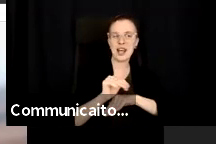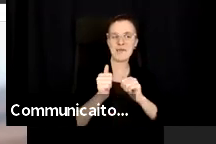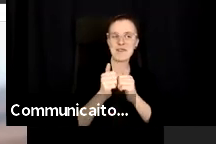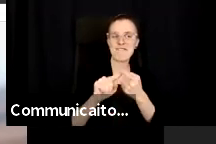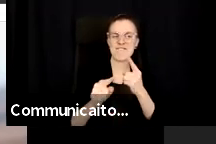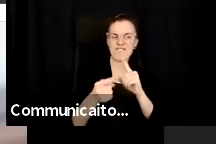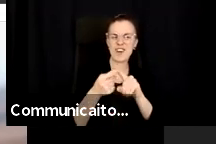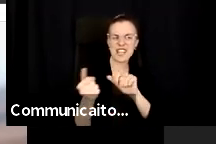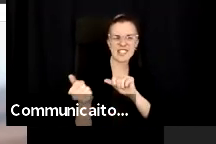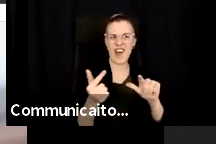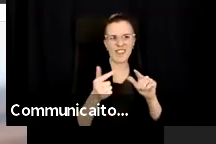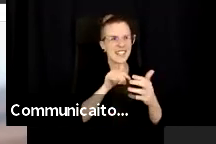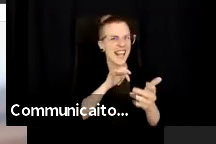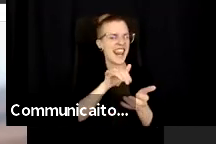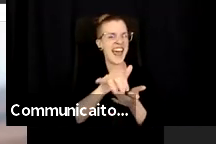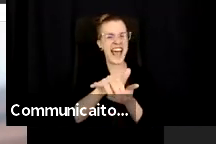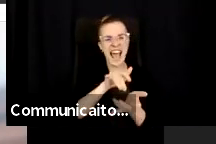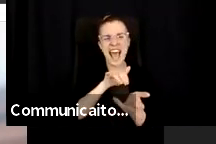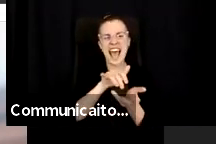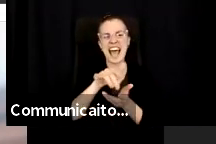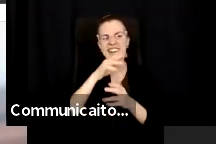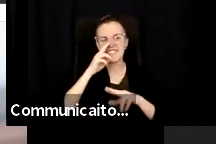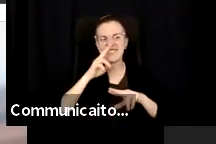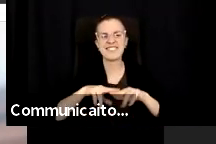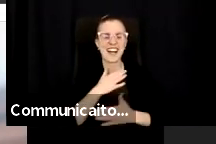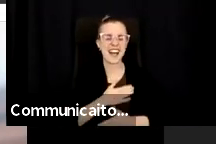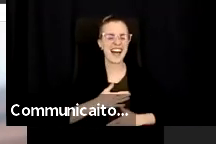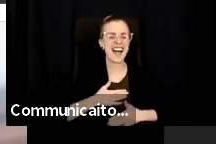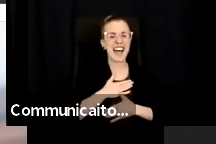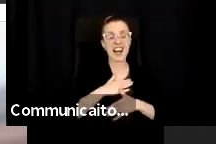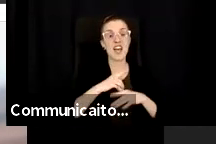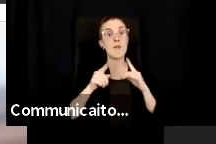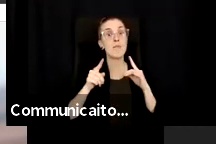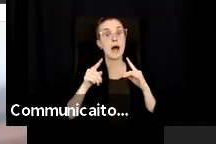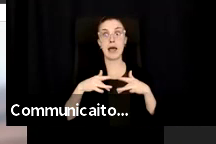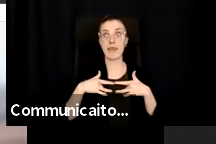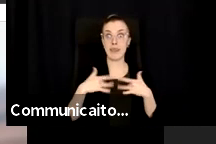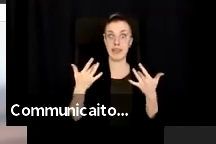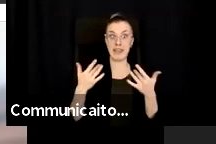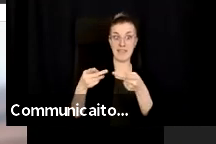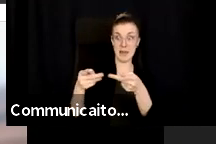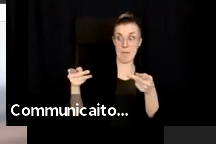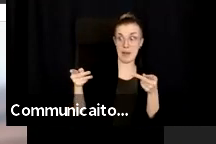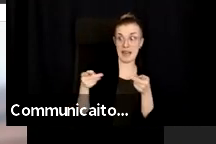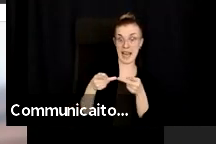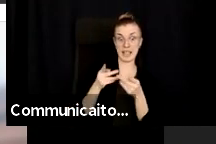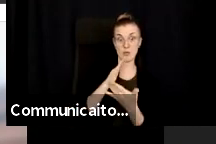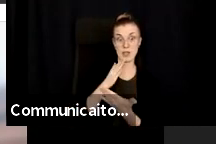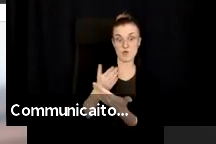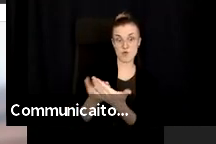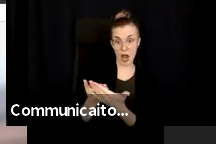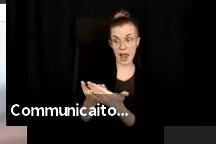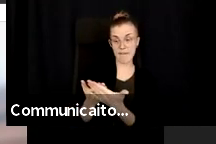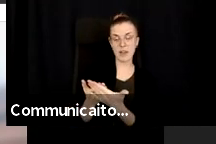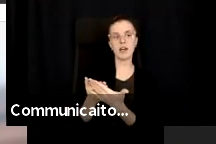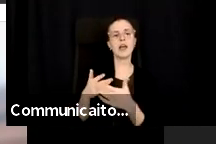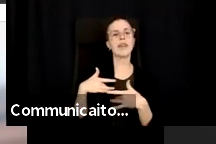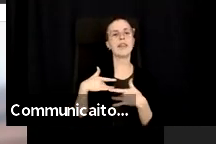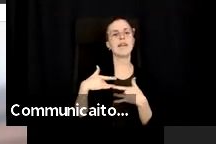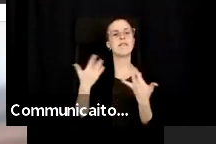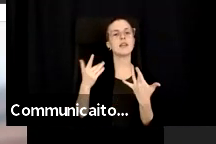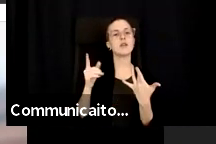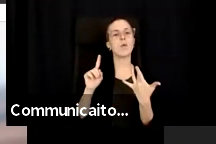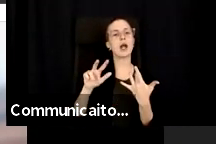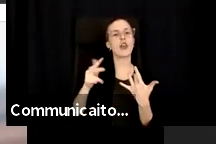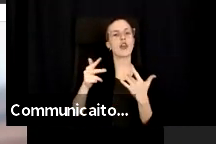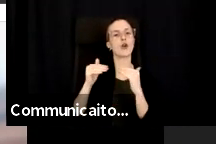get to the venue and we realize that the main event is on the third floor. No problem. We planned